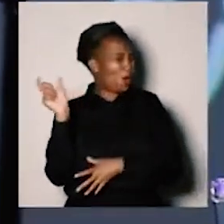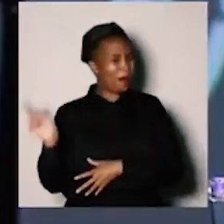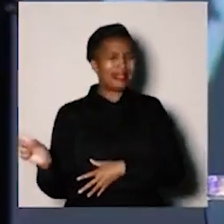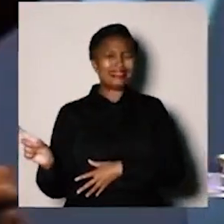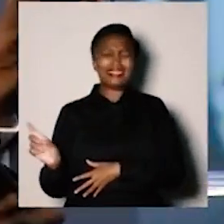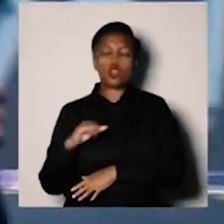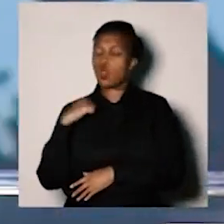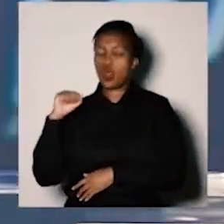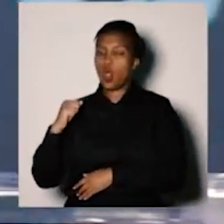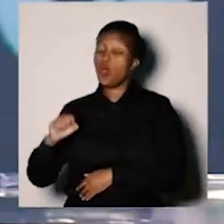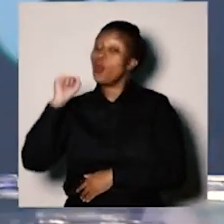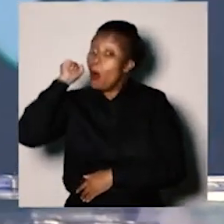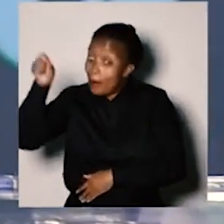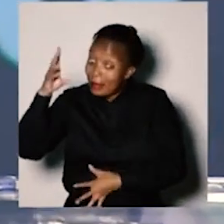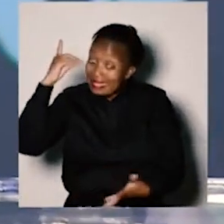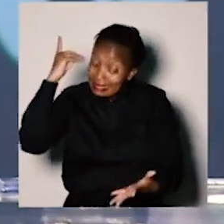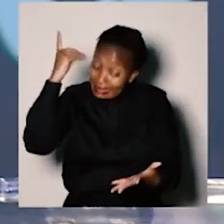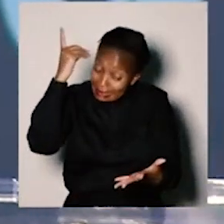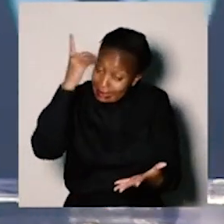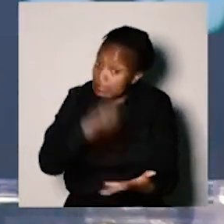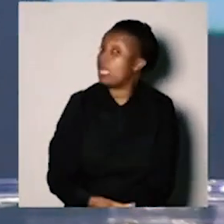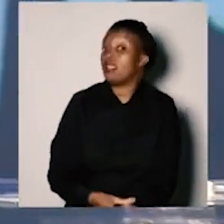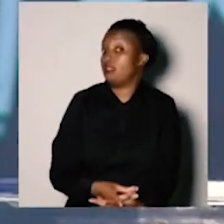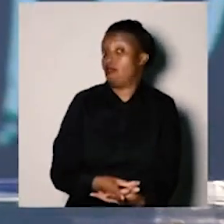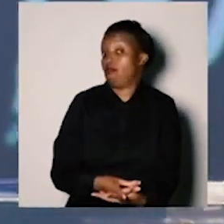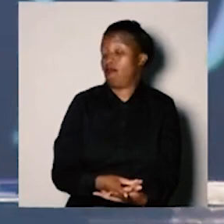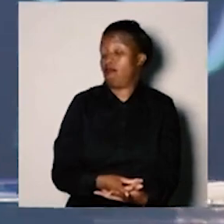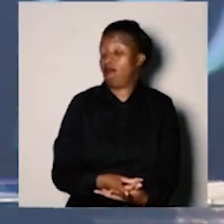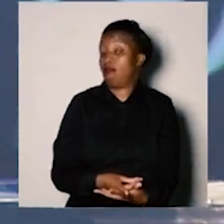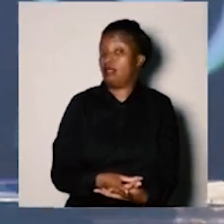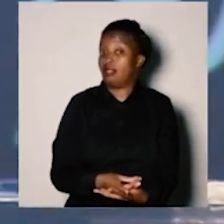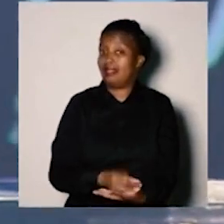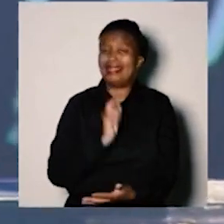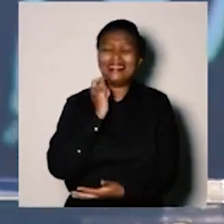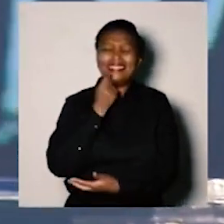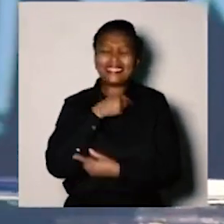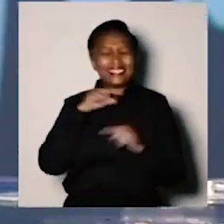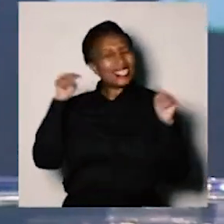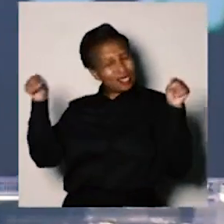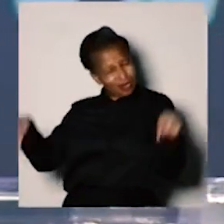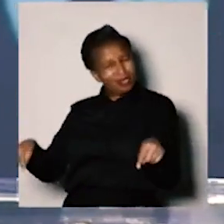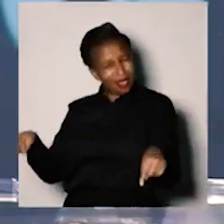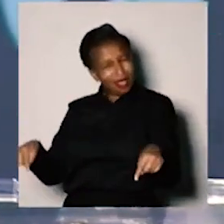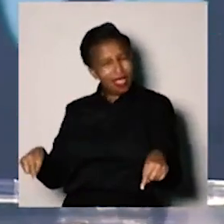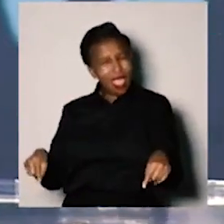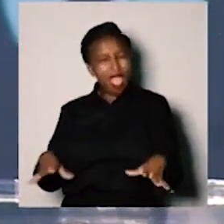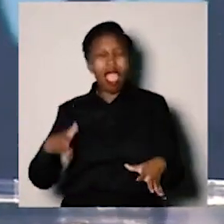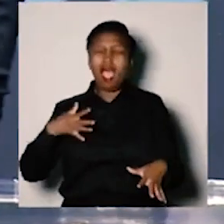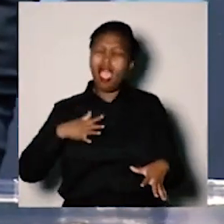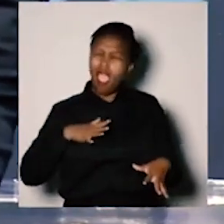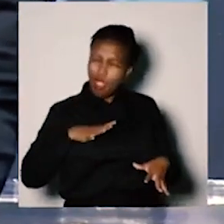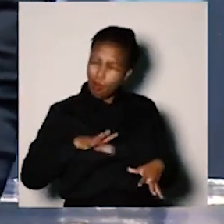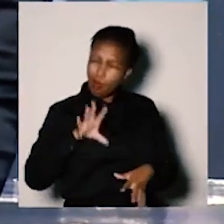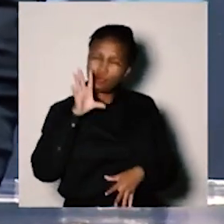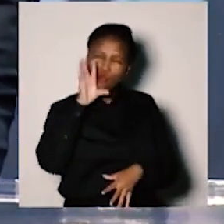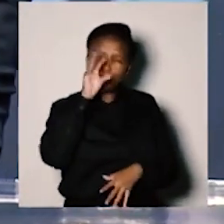to make a decision, conscious decision, to say, today, I want to ask